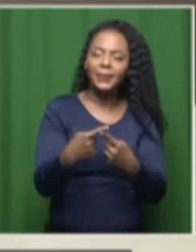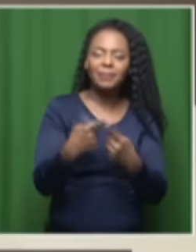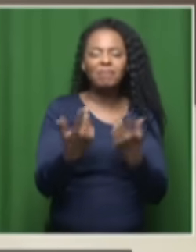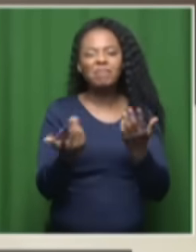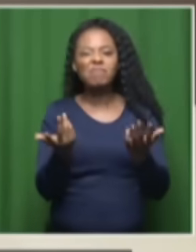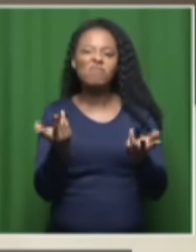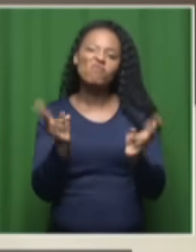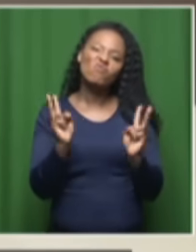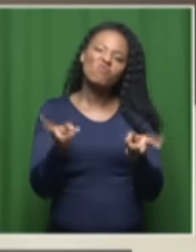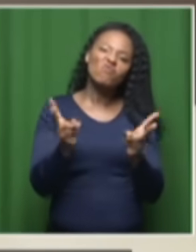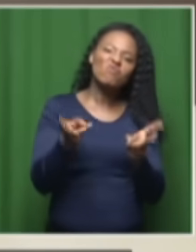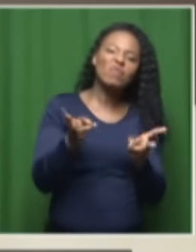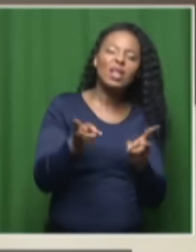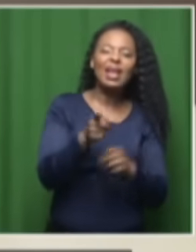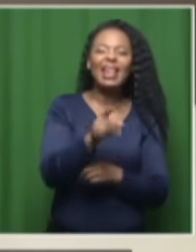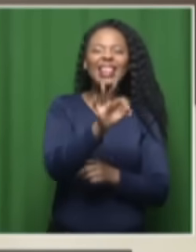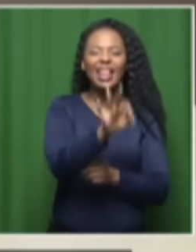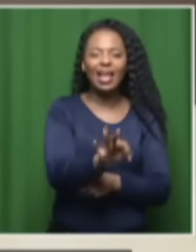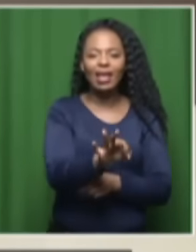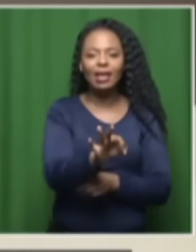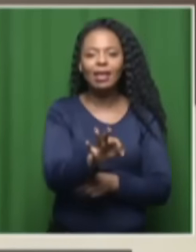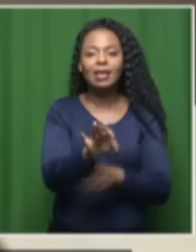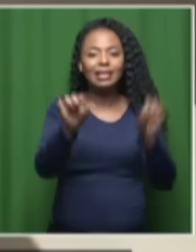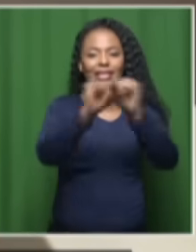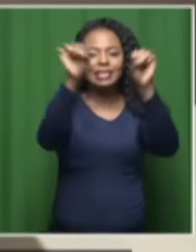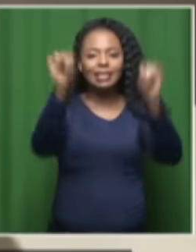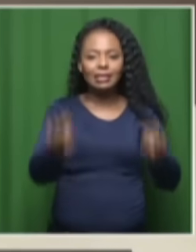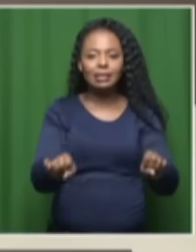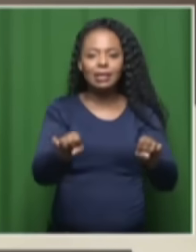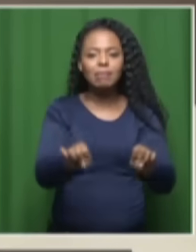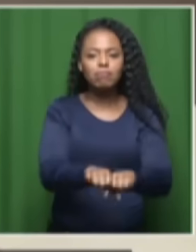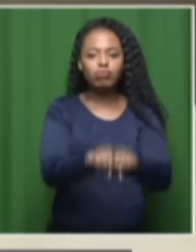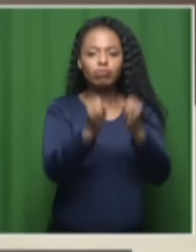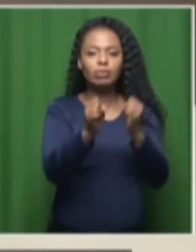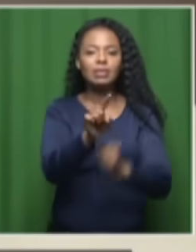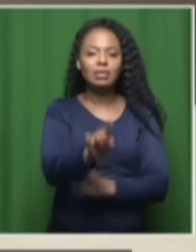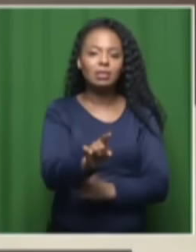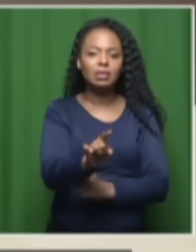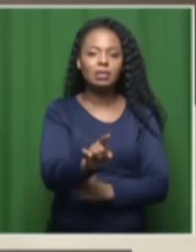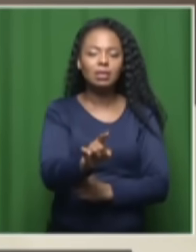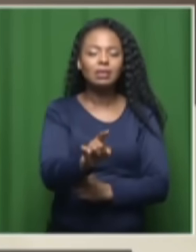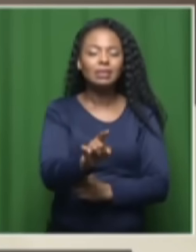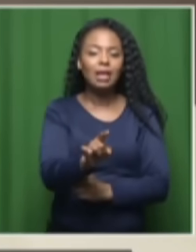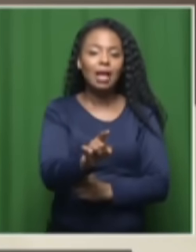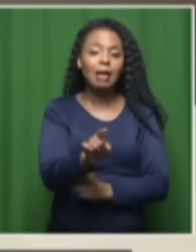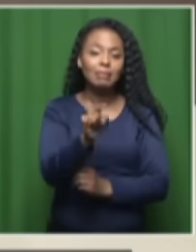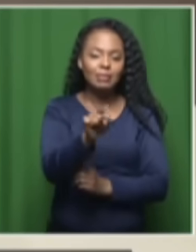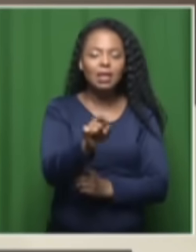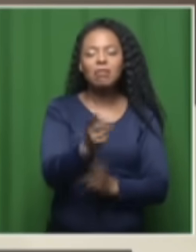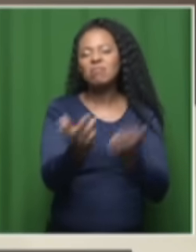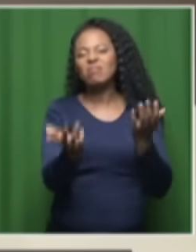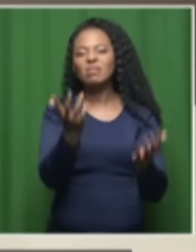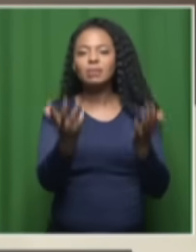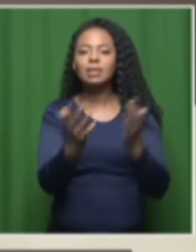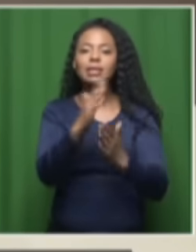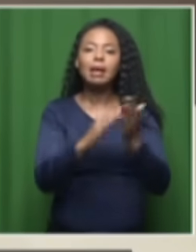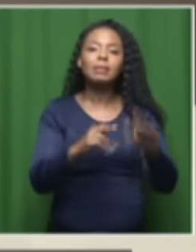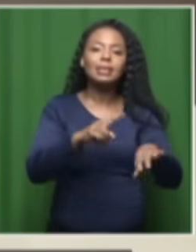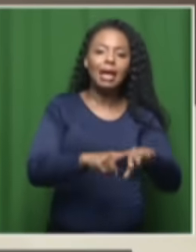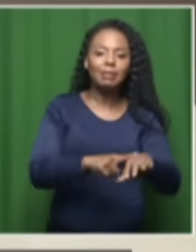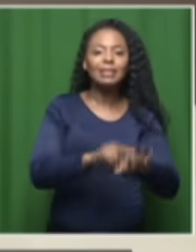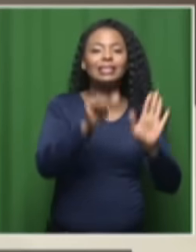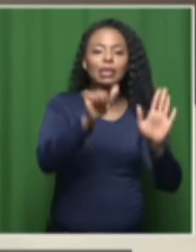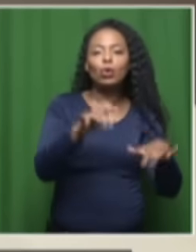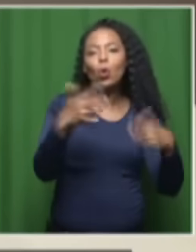average shortfall of about 3. But that's average. So the shortfall is sometimes 6 or 7